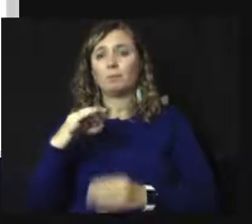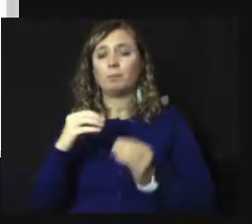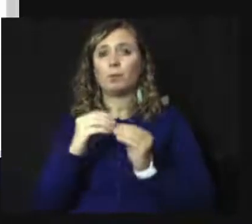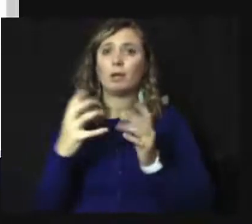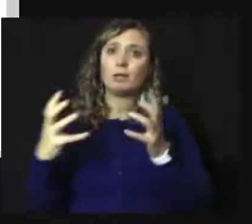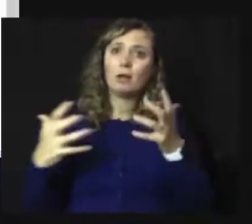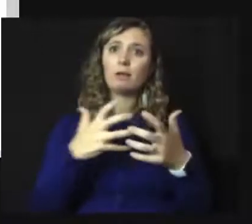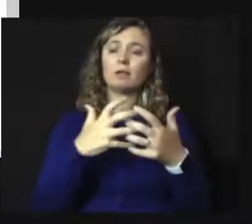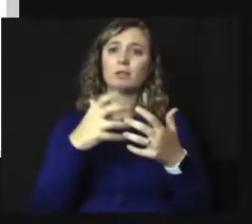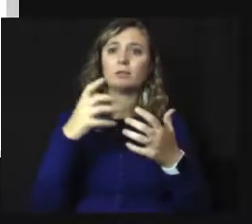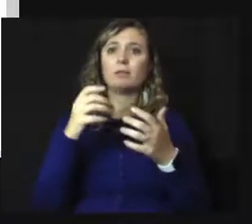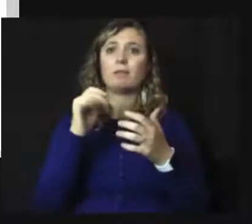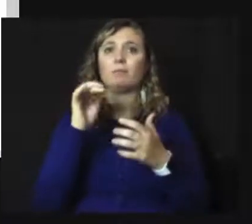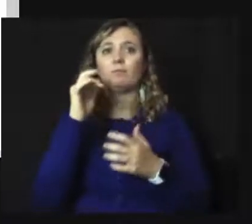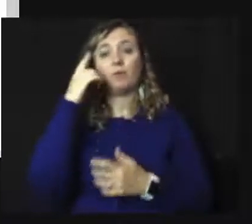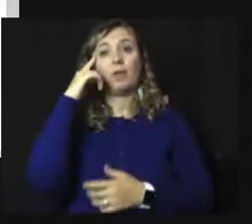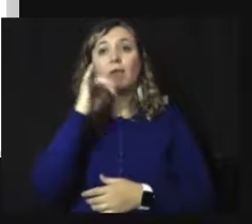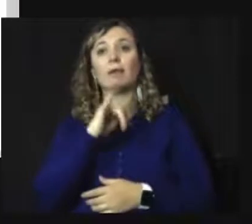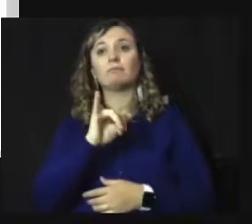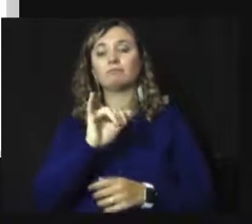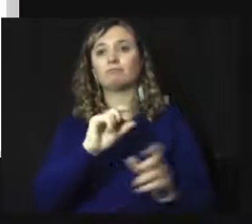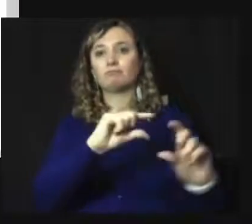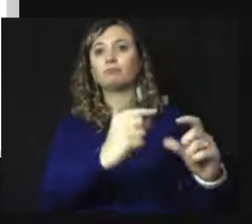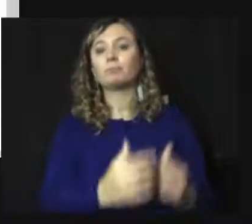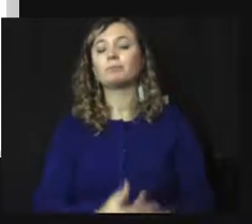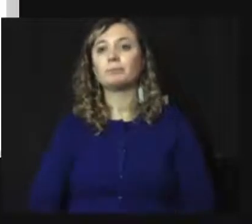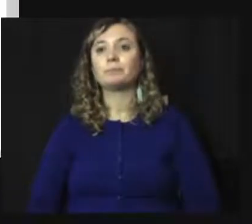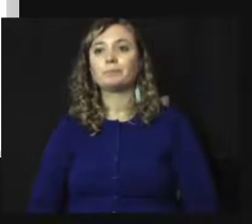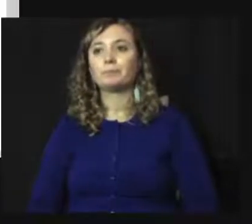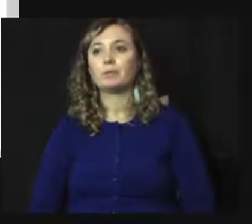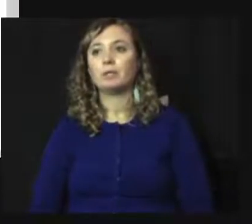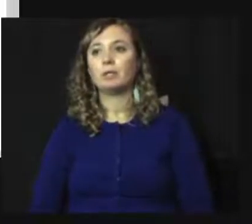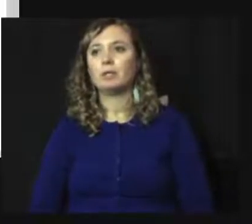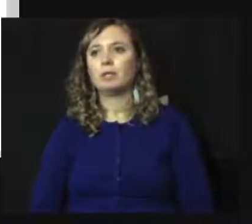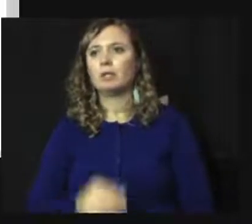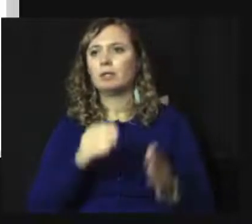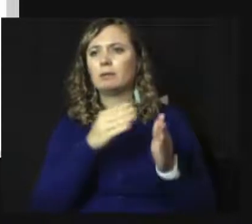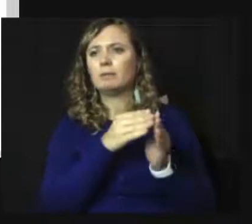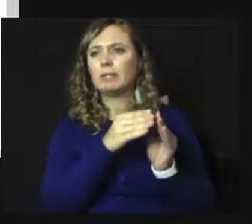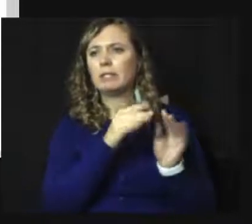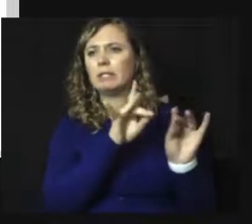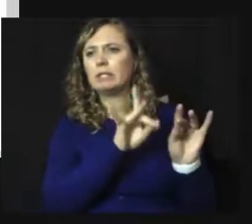direction. Let me see if I can click to the next.